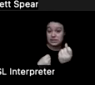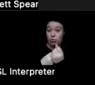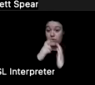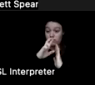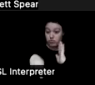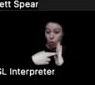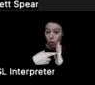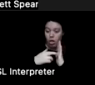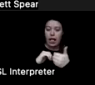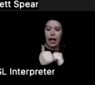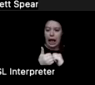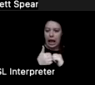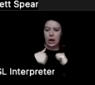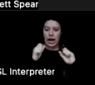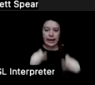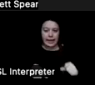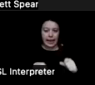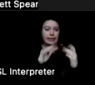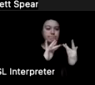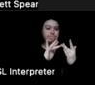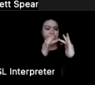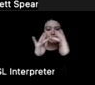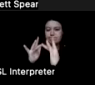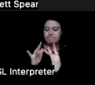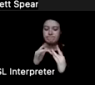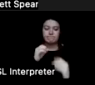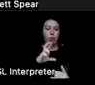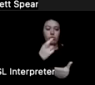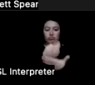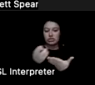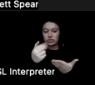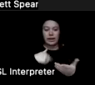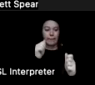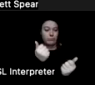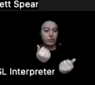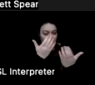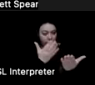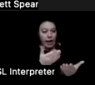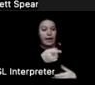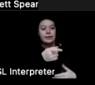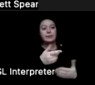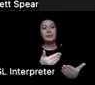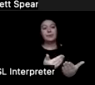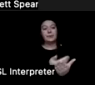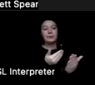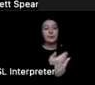or opportunities that you could provide young or experienced PIs with as we think about these different